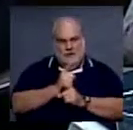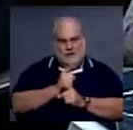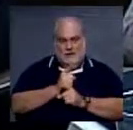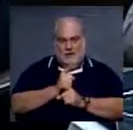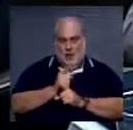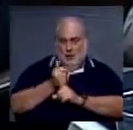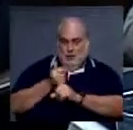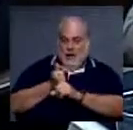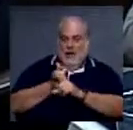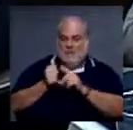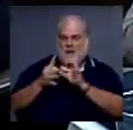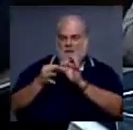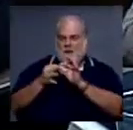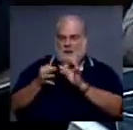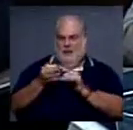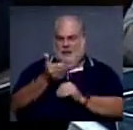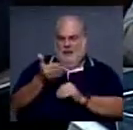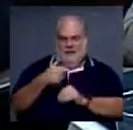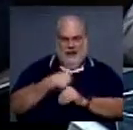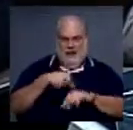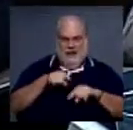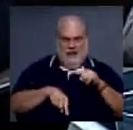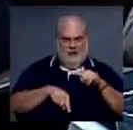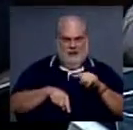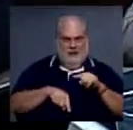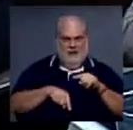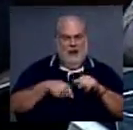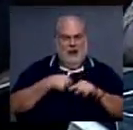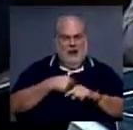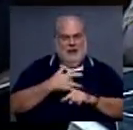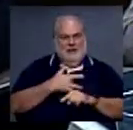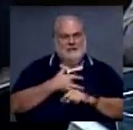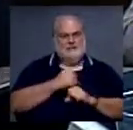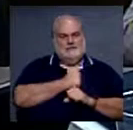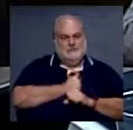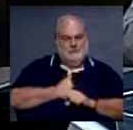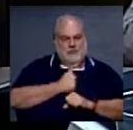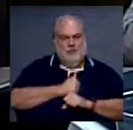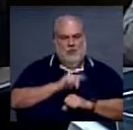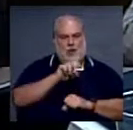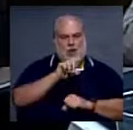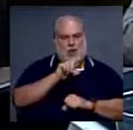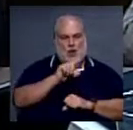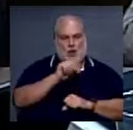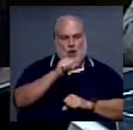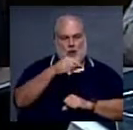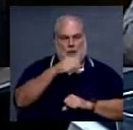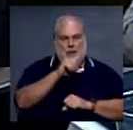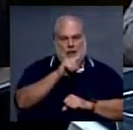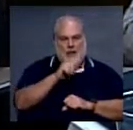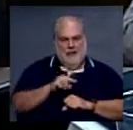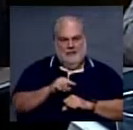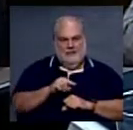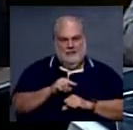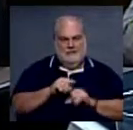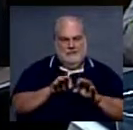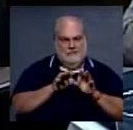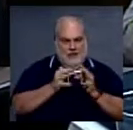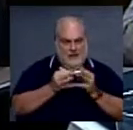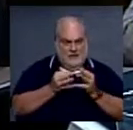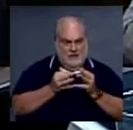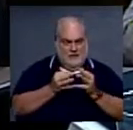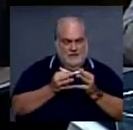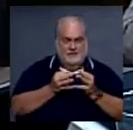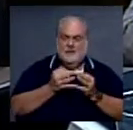can't. I also want to send my condolences to the Lopez family. Bruce, would you mind